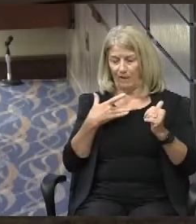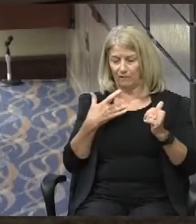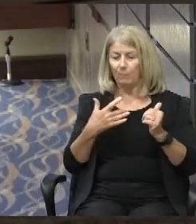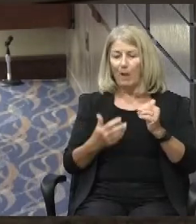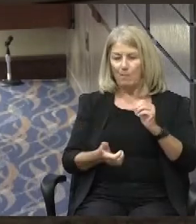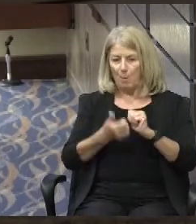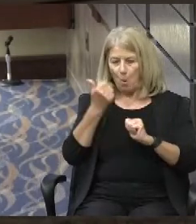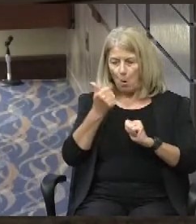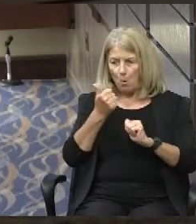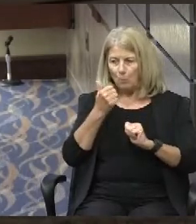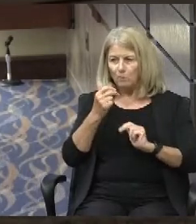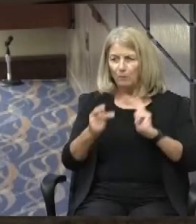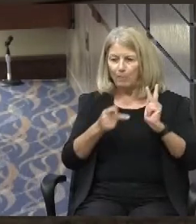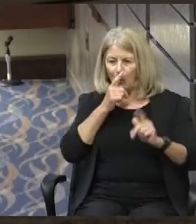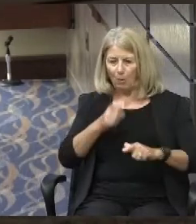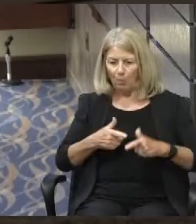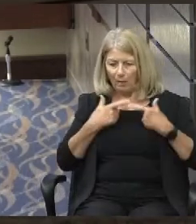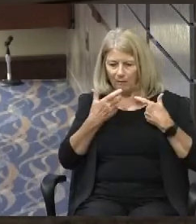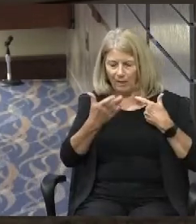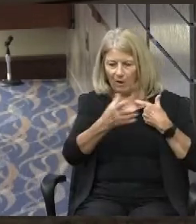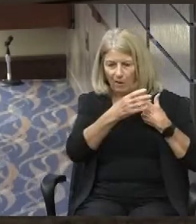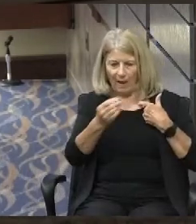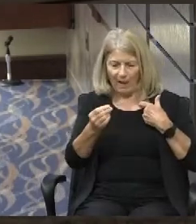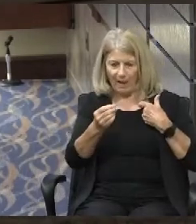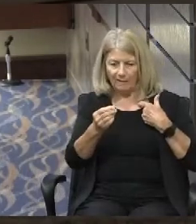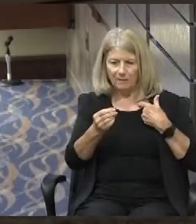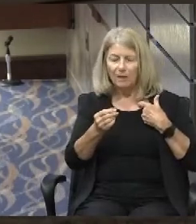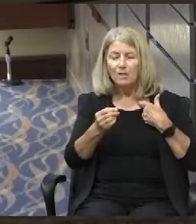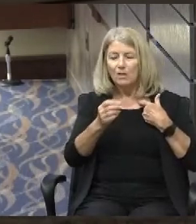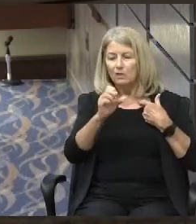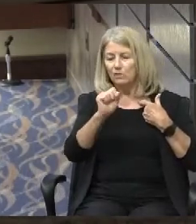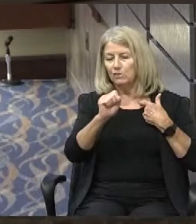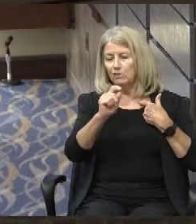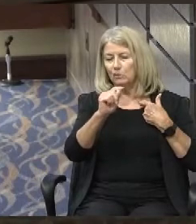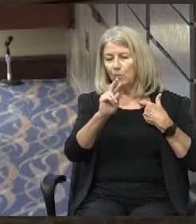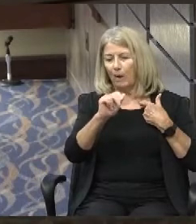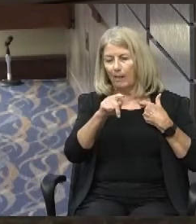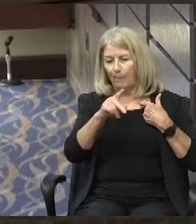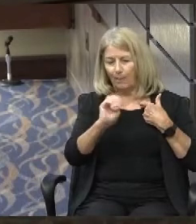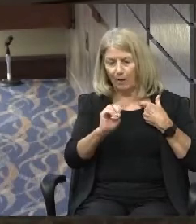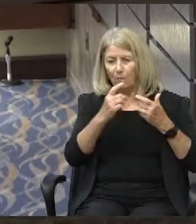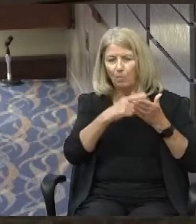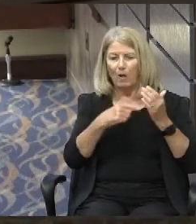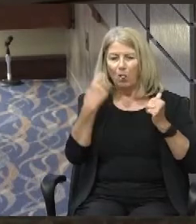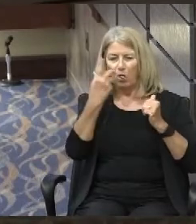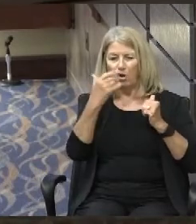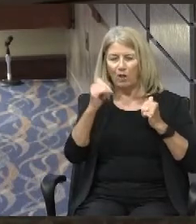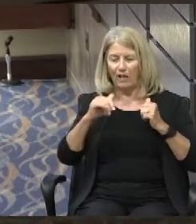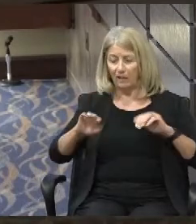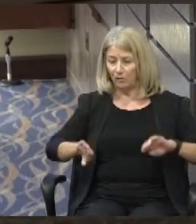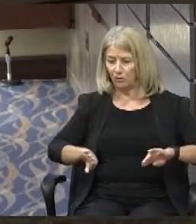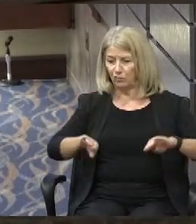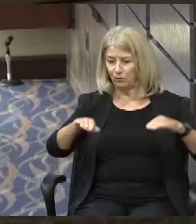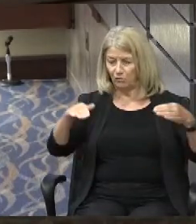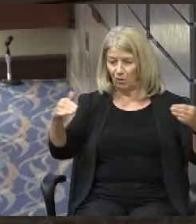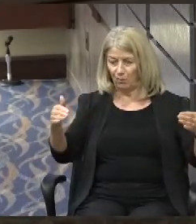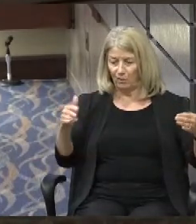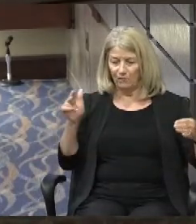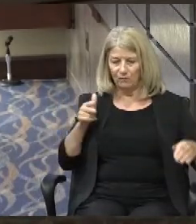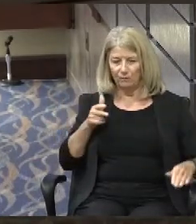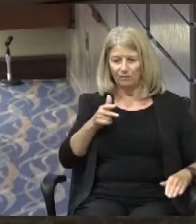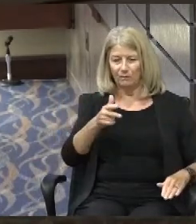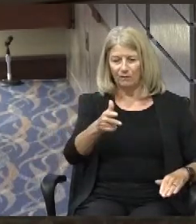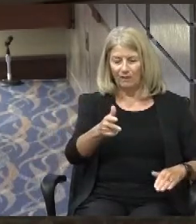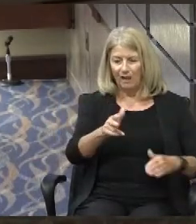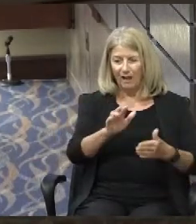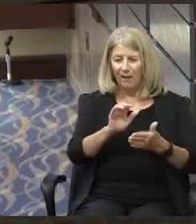kind of the creative solution of just essentially striping what looks like a shoulder if you drive down the street is kind of a nice hybrid of a bike